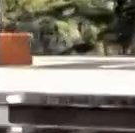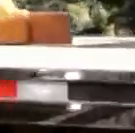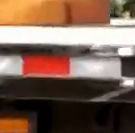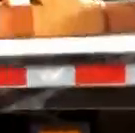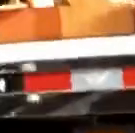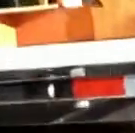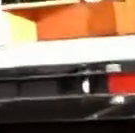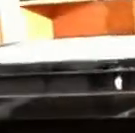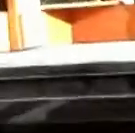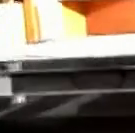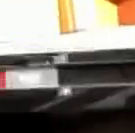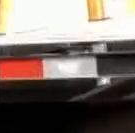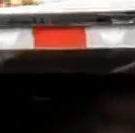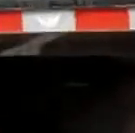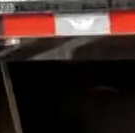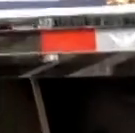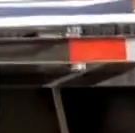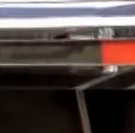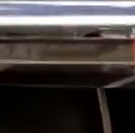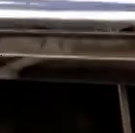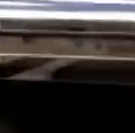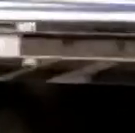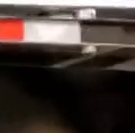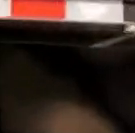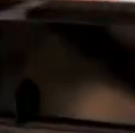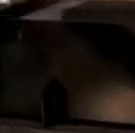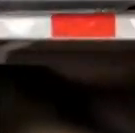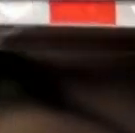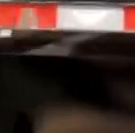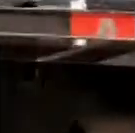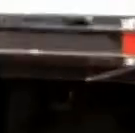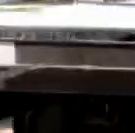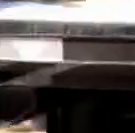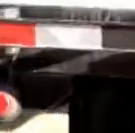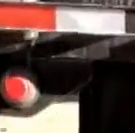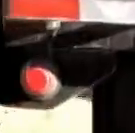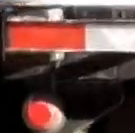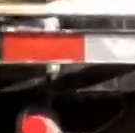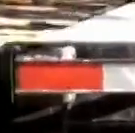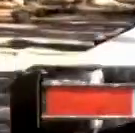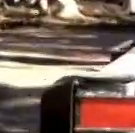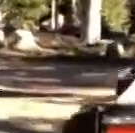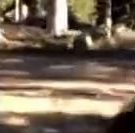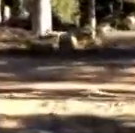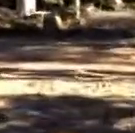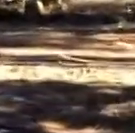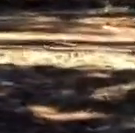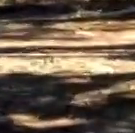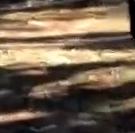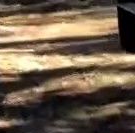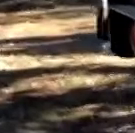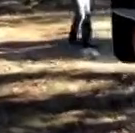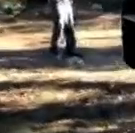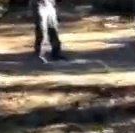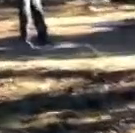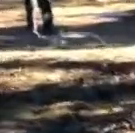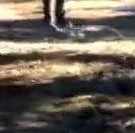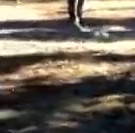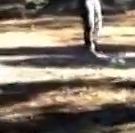Let us know where you're joining us from. Jump in the comments. Tell us your name, where you're from.